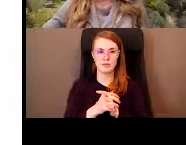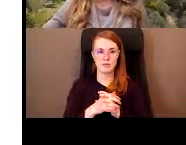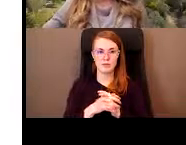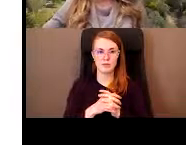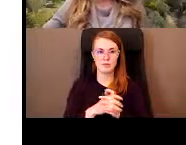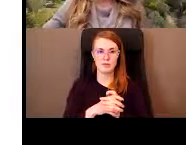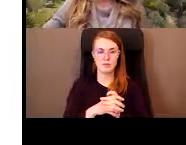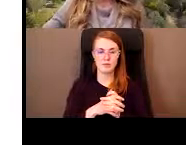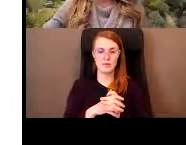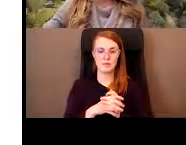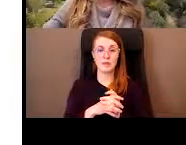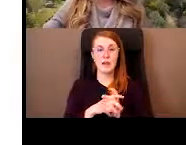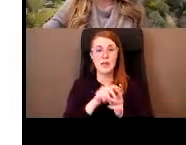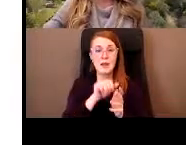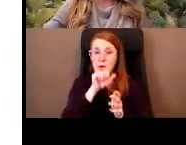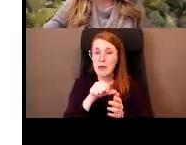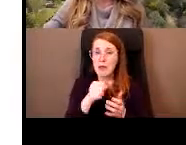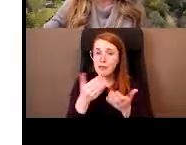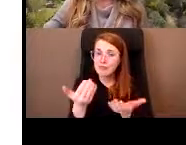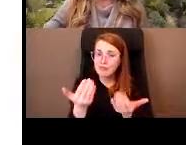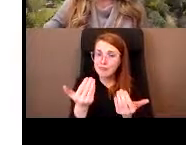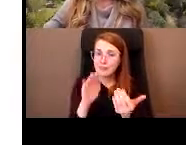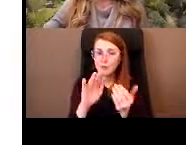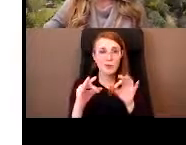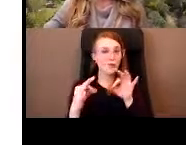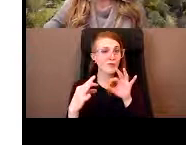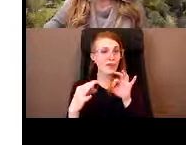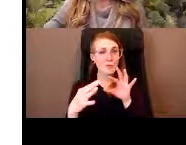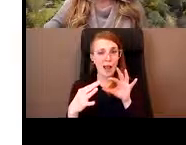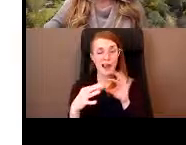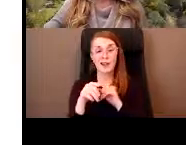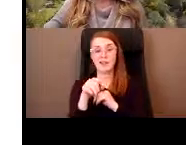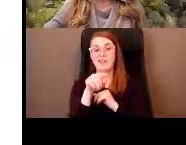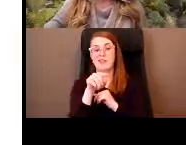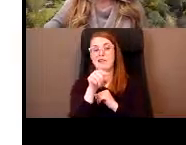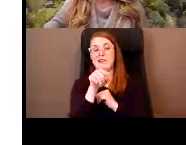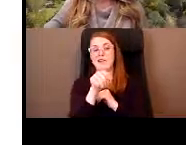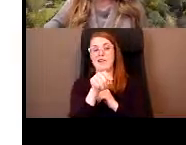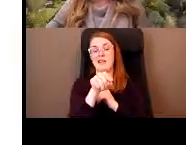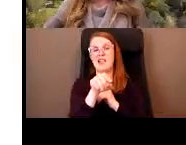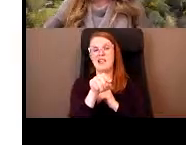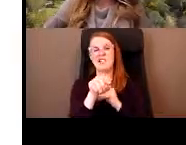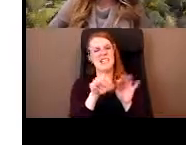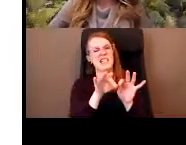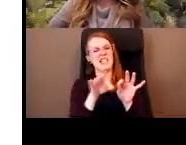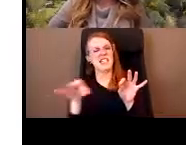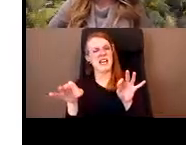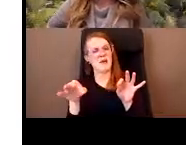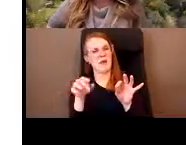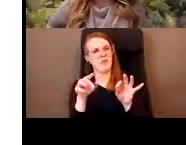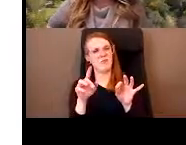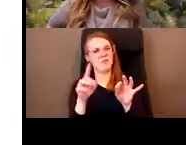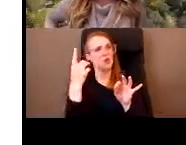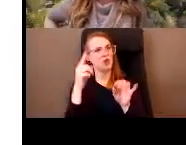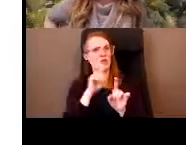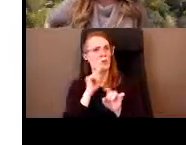And then we would love to hear how we're doing. So this is a statement, just respond to how you